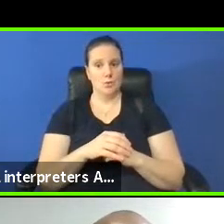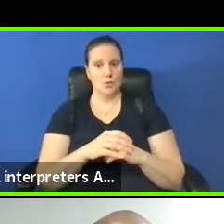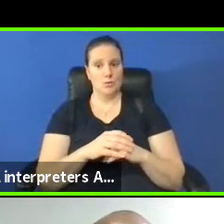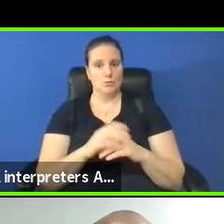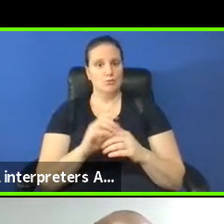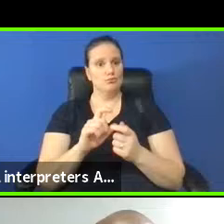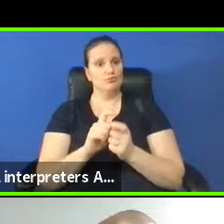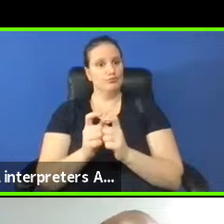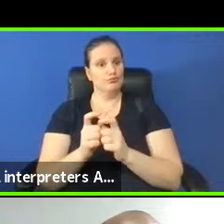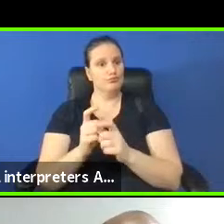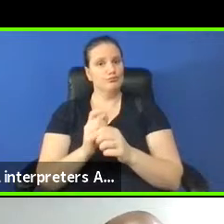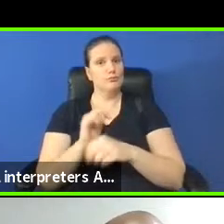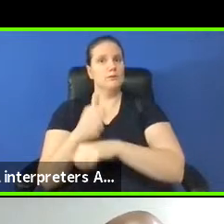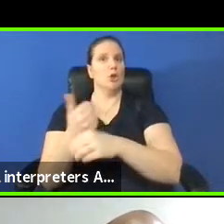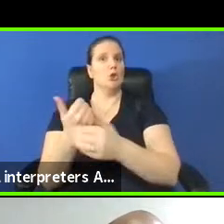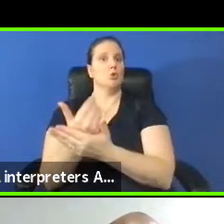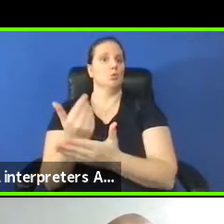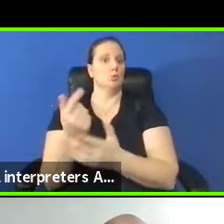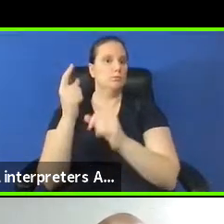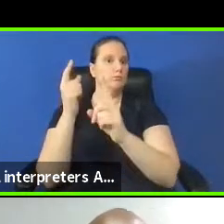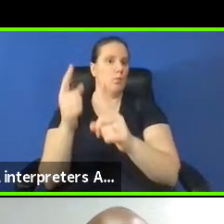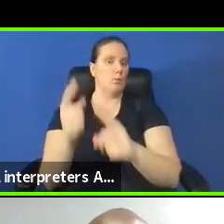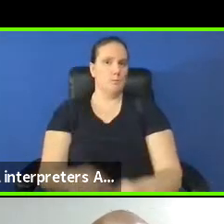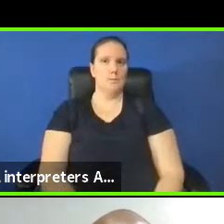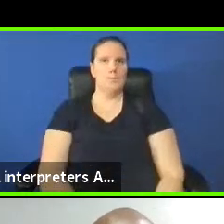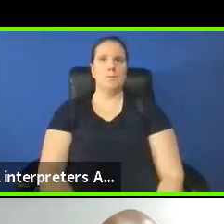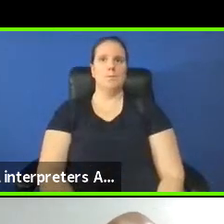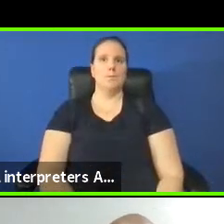dial and to set a new watermark.